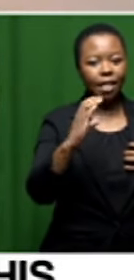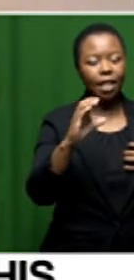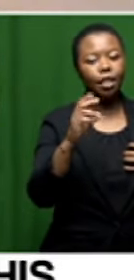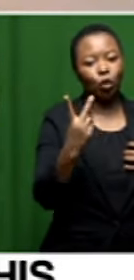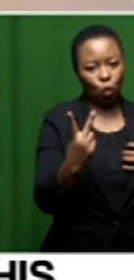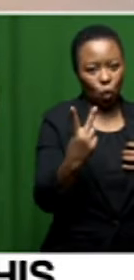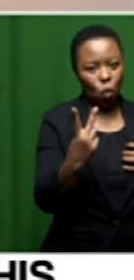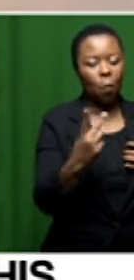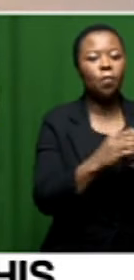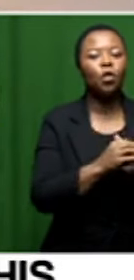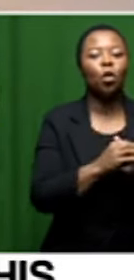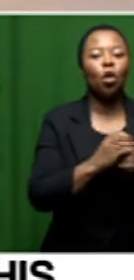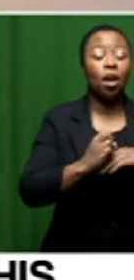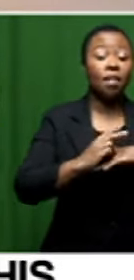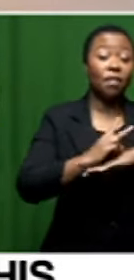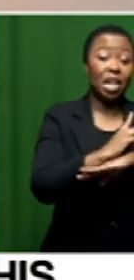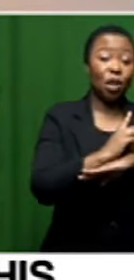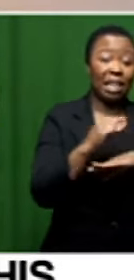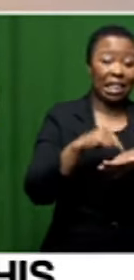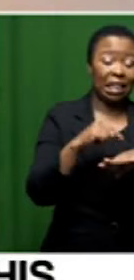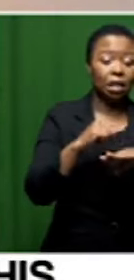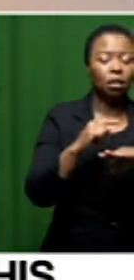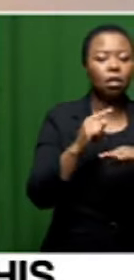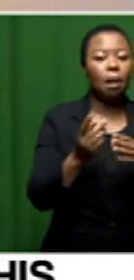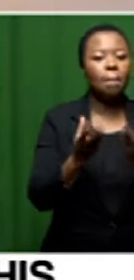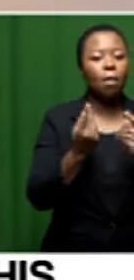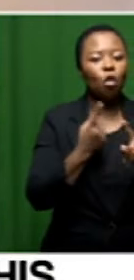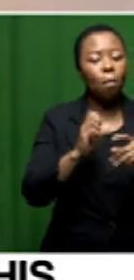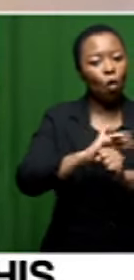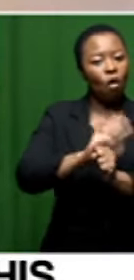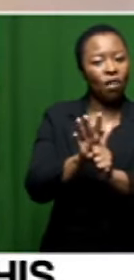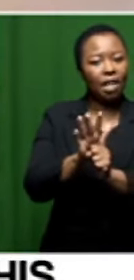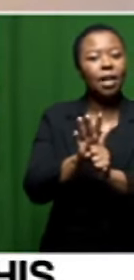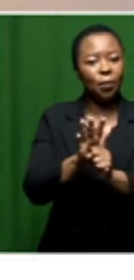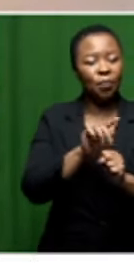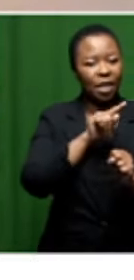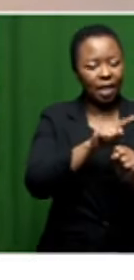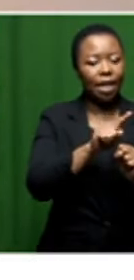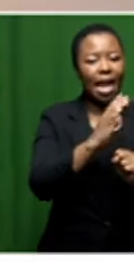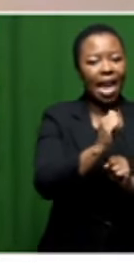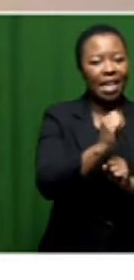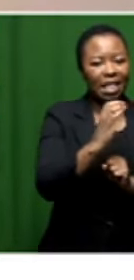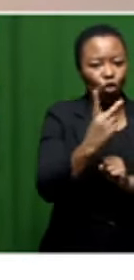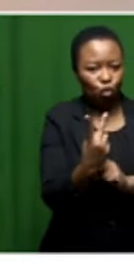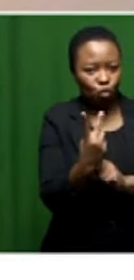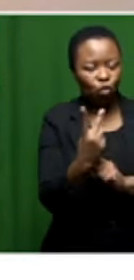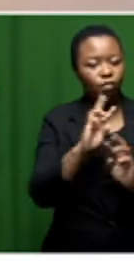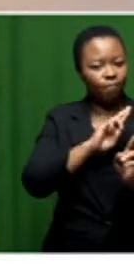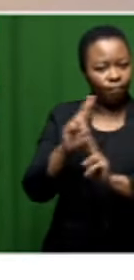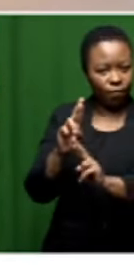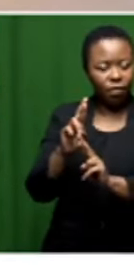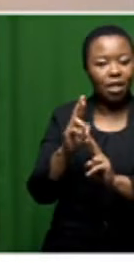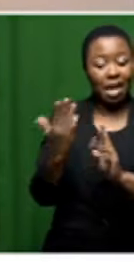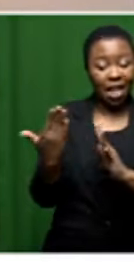ACE2. Mm-hmm. Now, the virus that causes COVID-19 uses these receptors, these ACE2 receptors, to gain